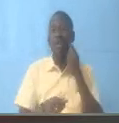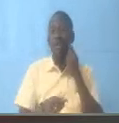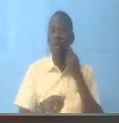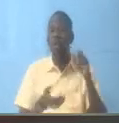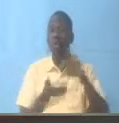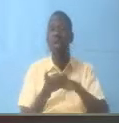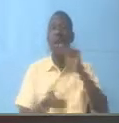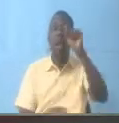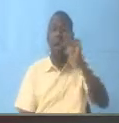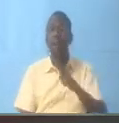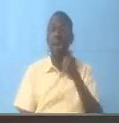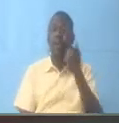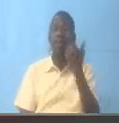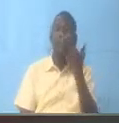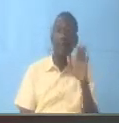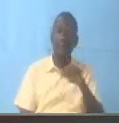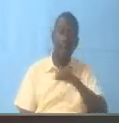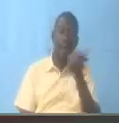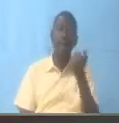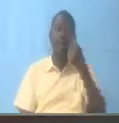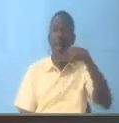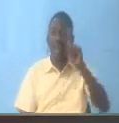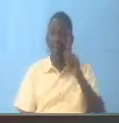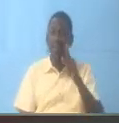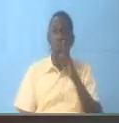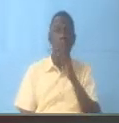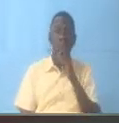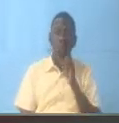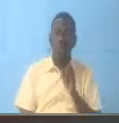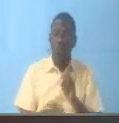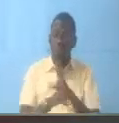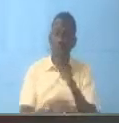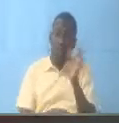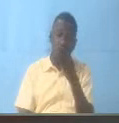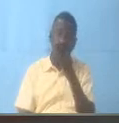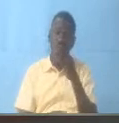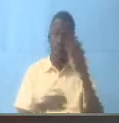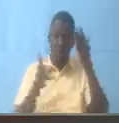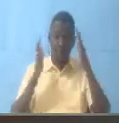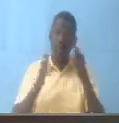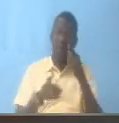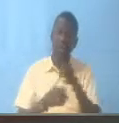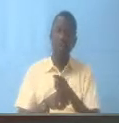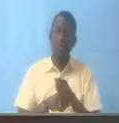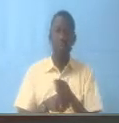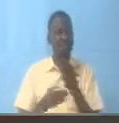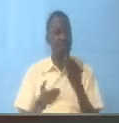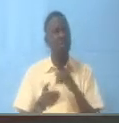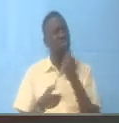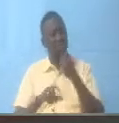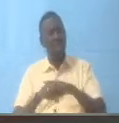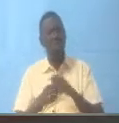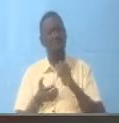example. But, you always left someone out. parce que